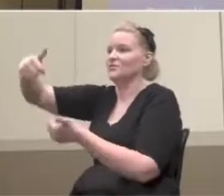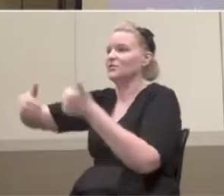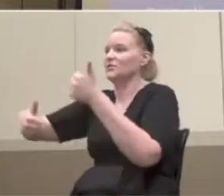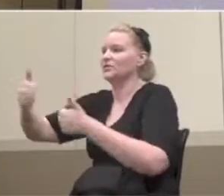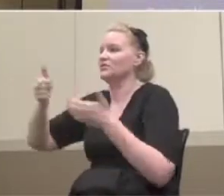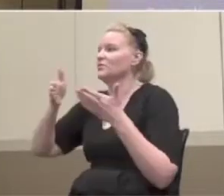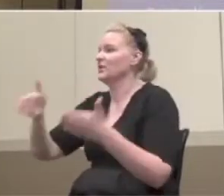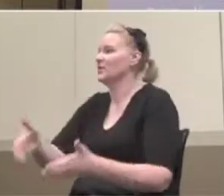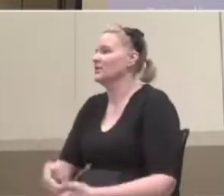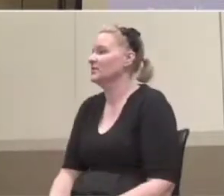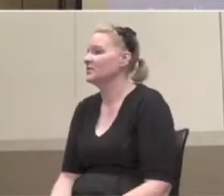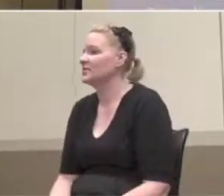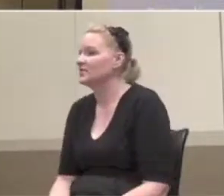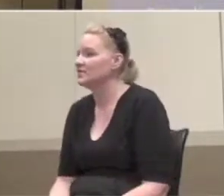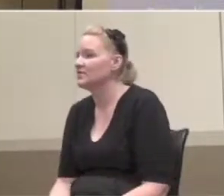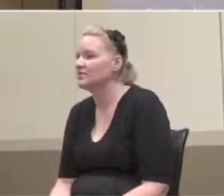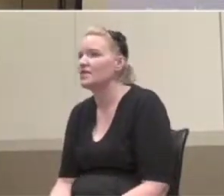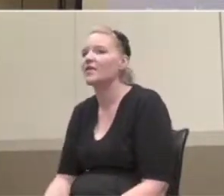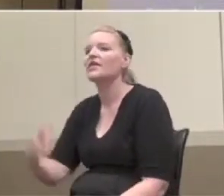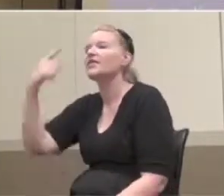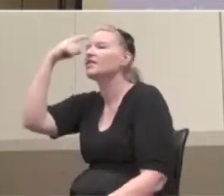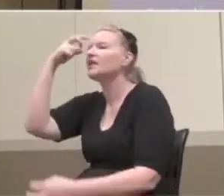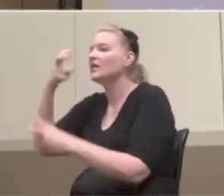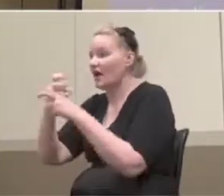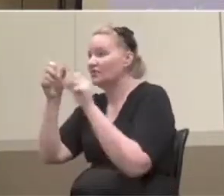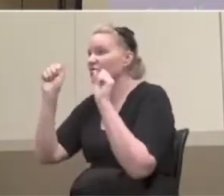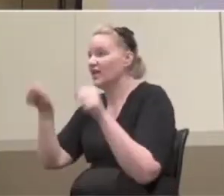Can you make her switch?